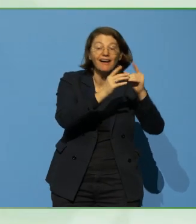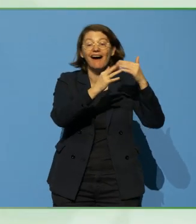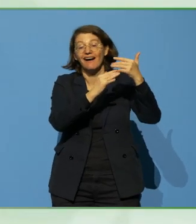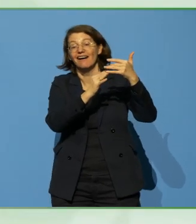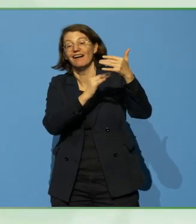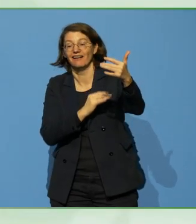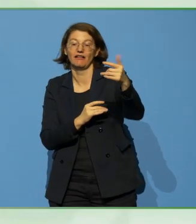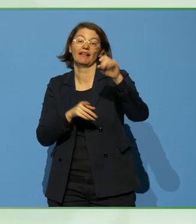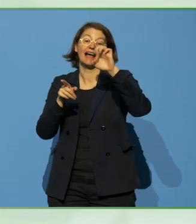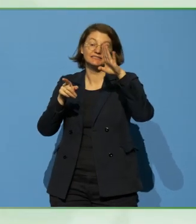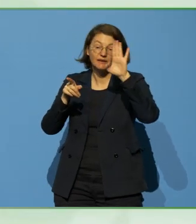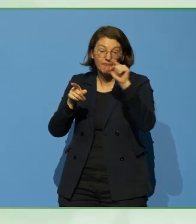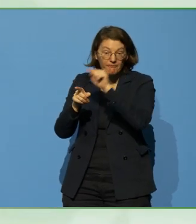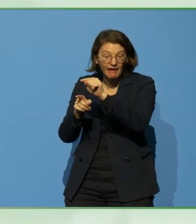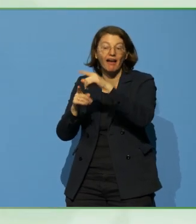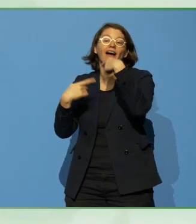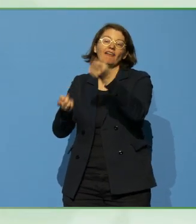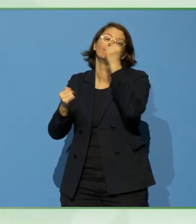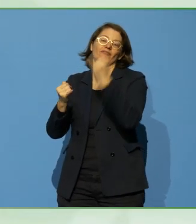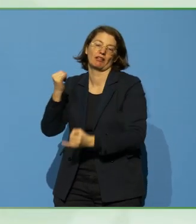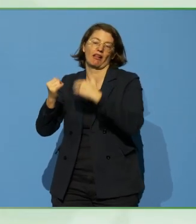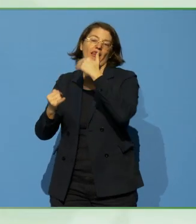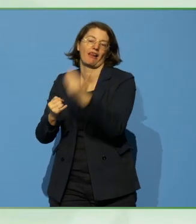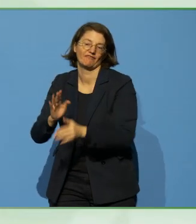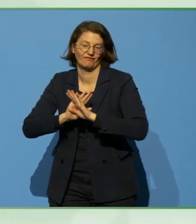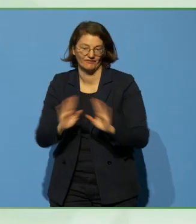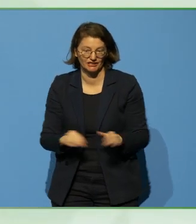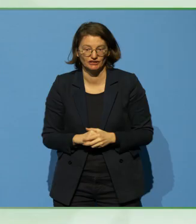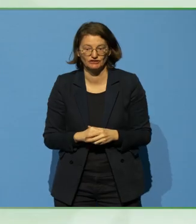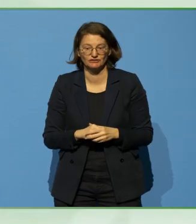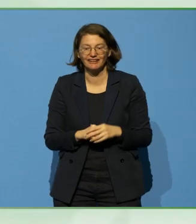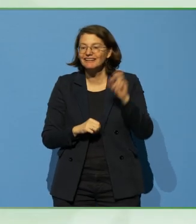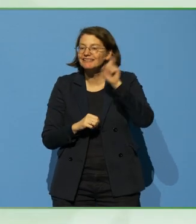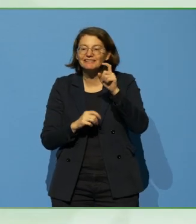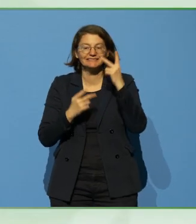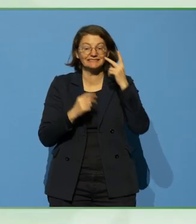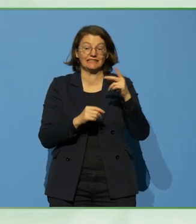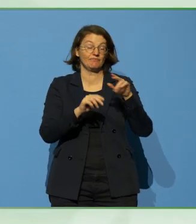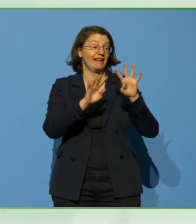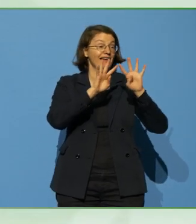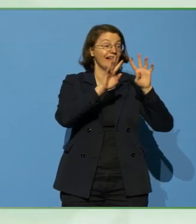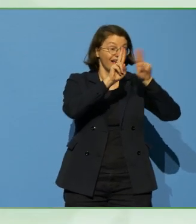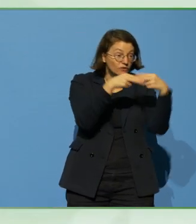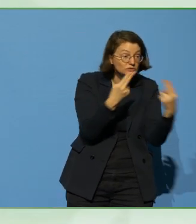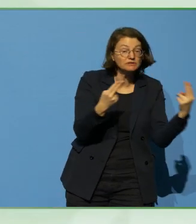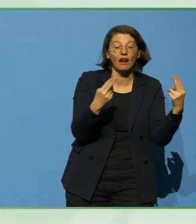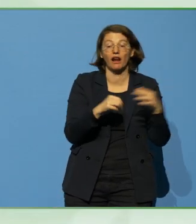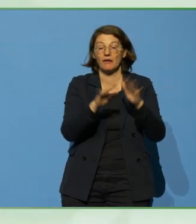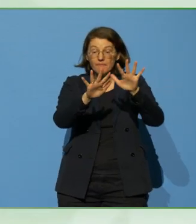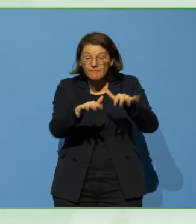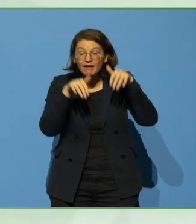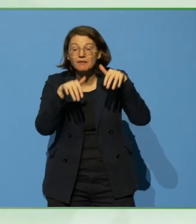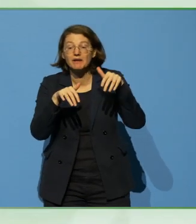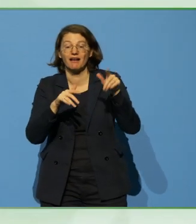time. So I think one of the main things that we need to do is get the Parliament to finish this report, to be able to pass it